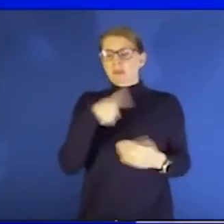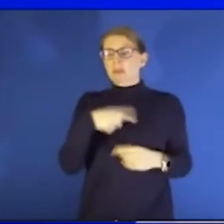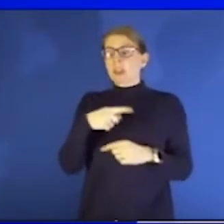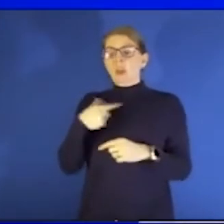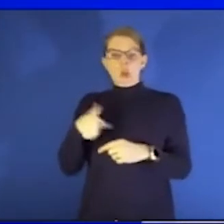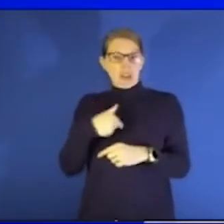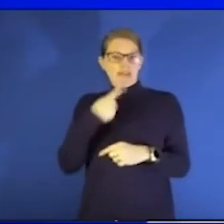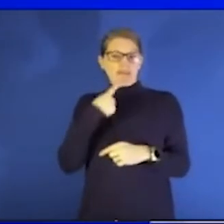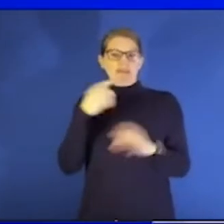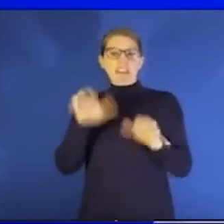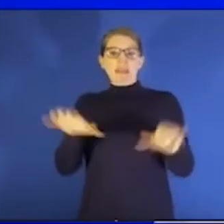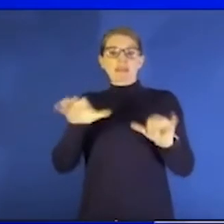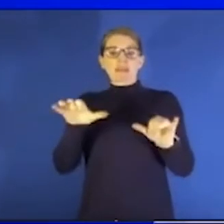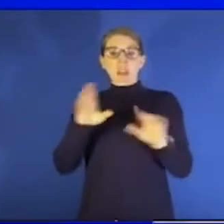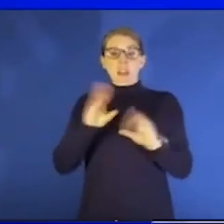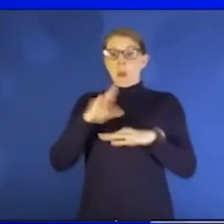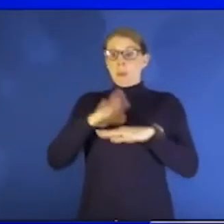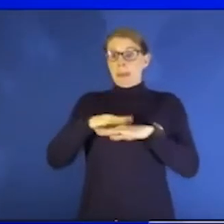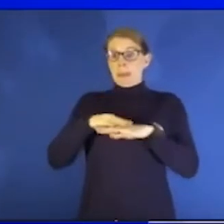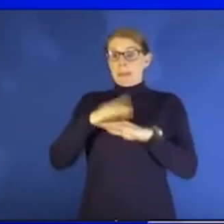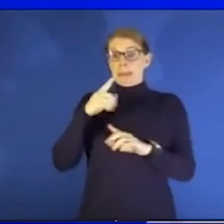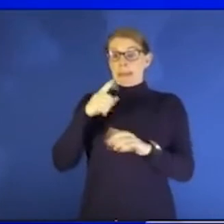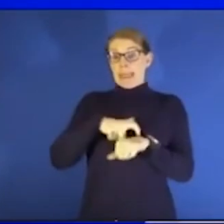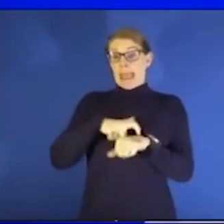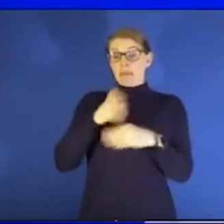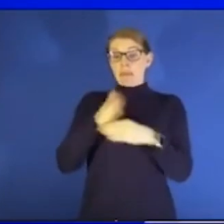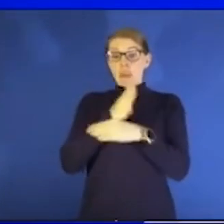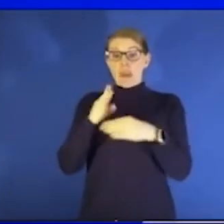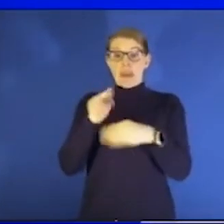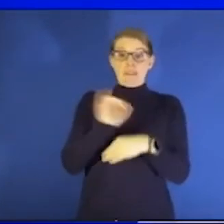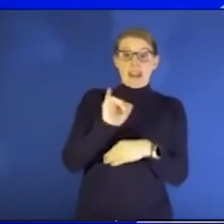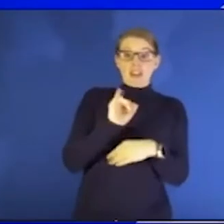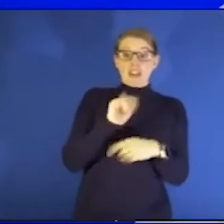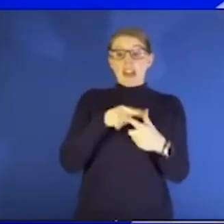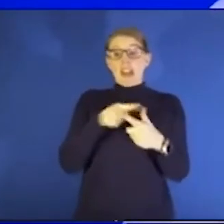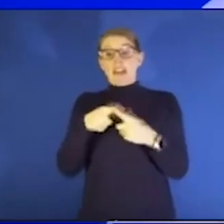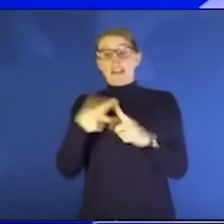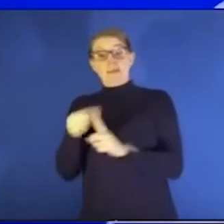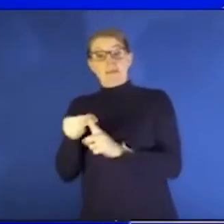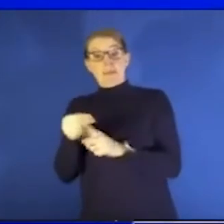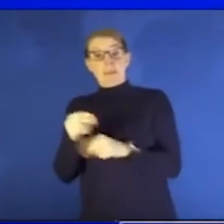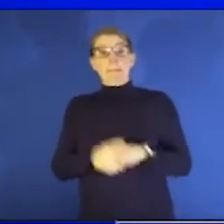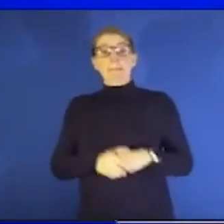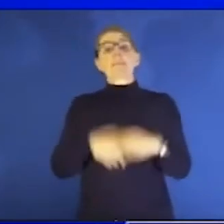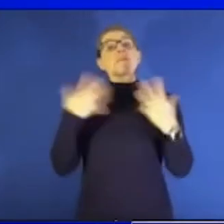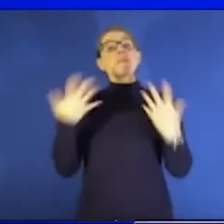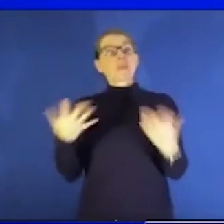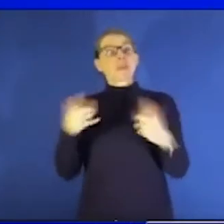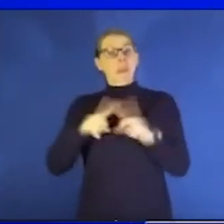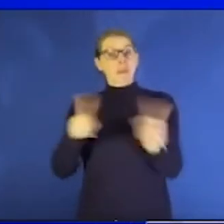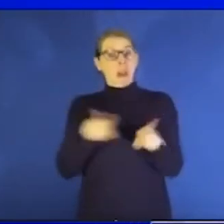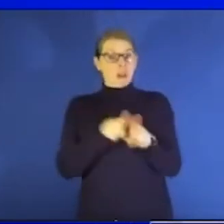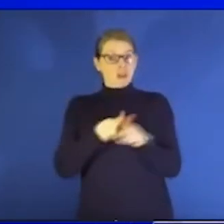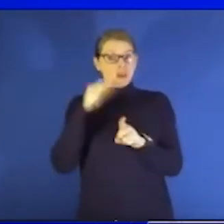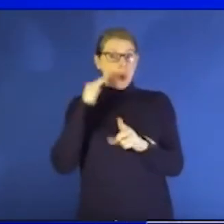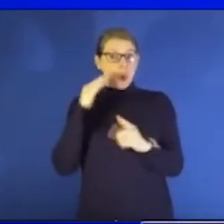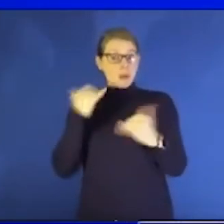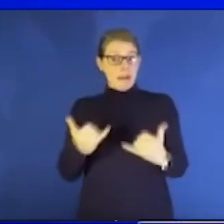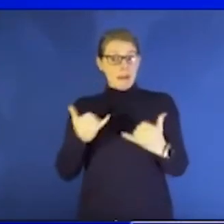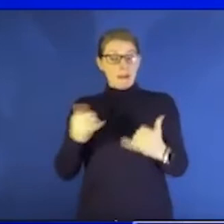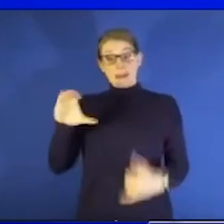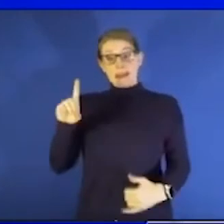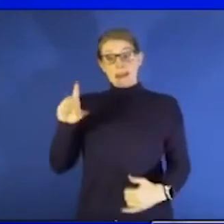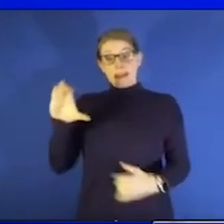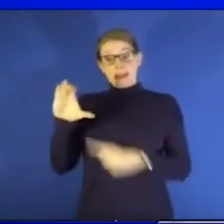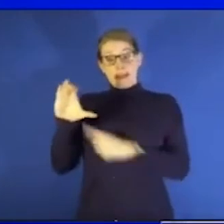said there was no minimum time between infection and vaccination. But we also know now that the CDC does continue to say